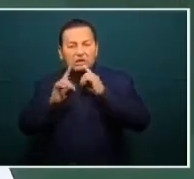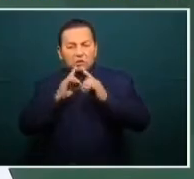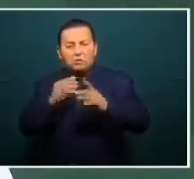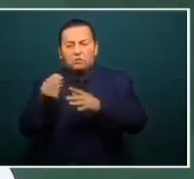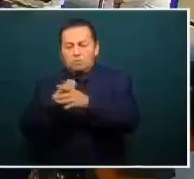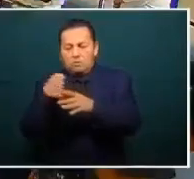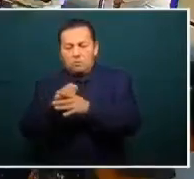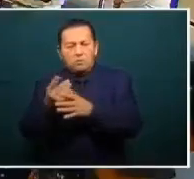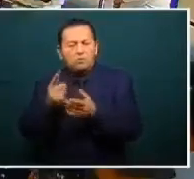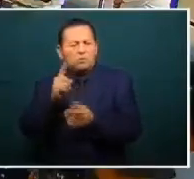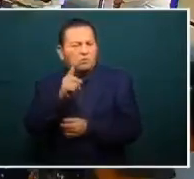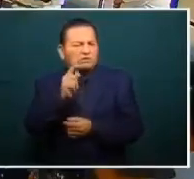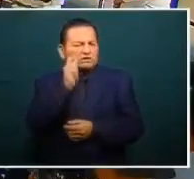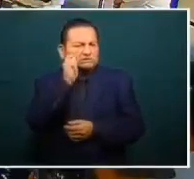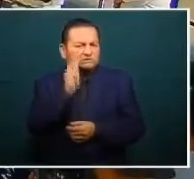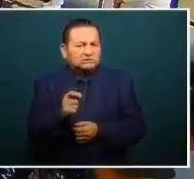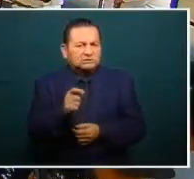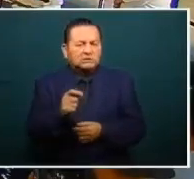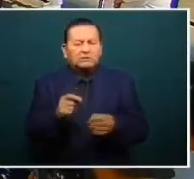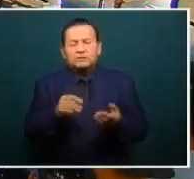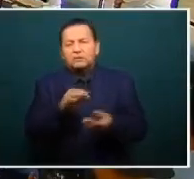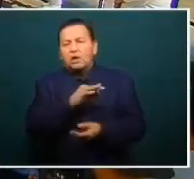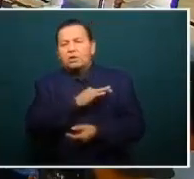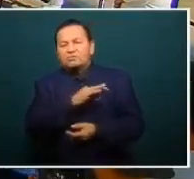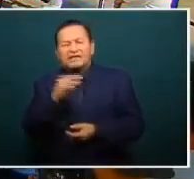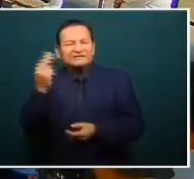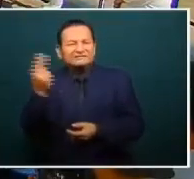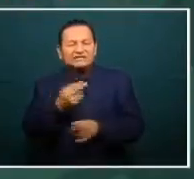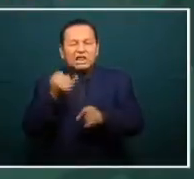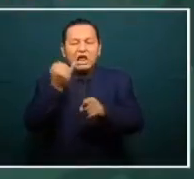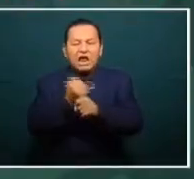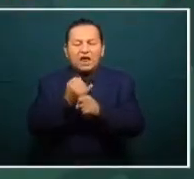because one of the important things in this dialogue